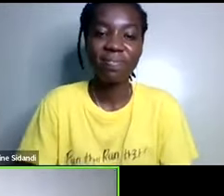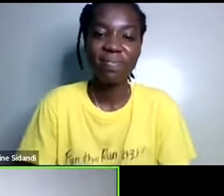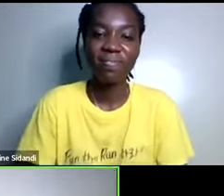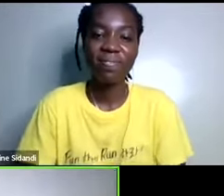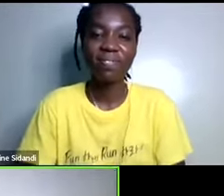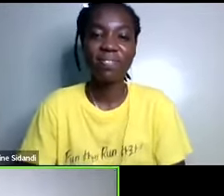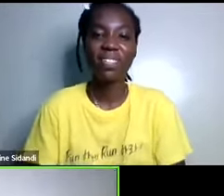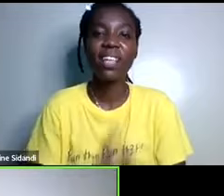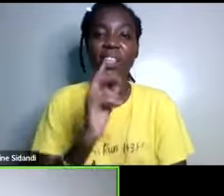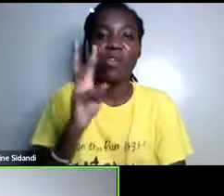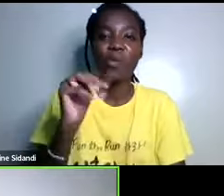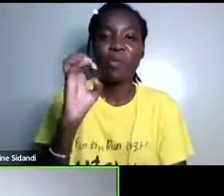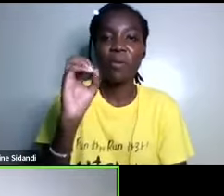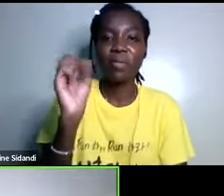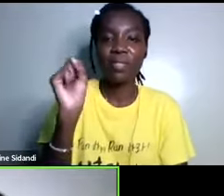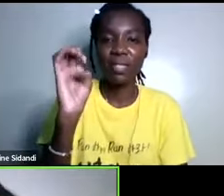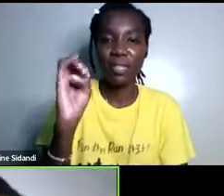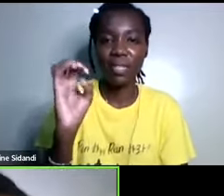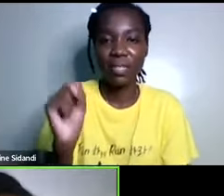Moses.